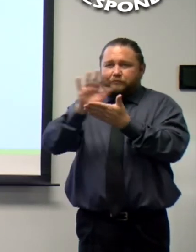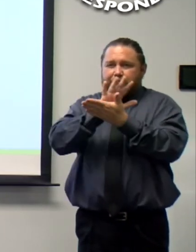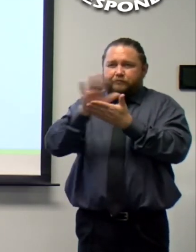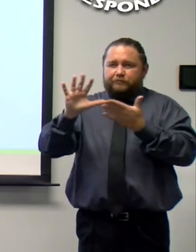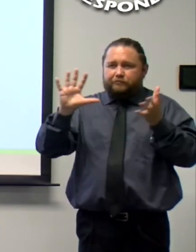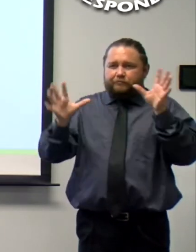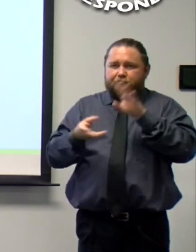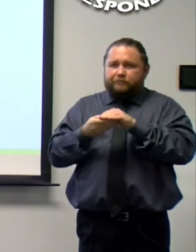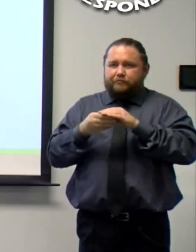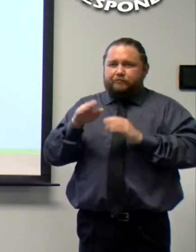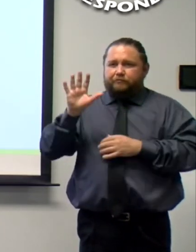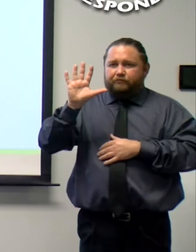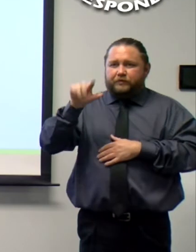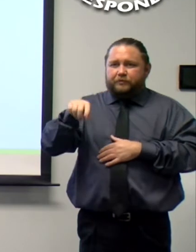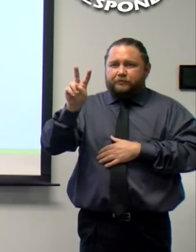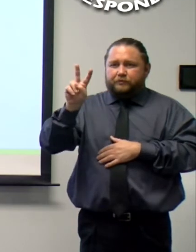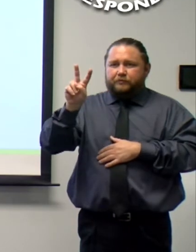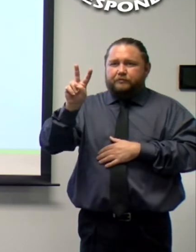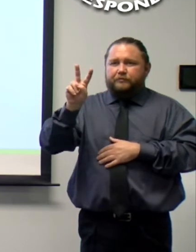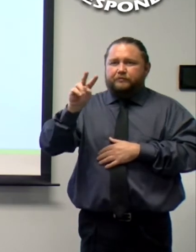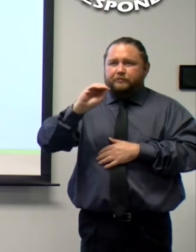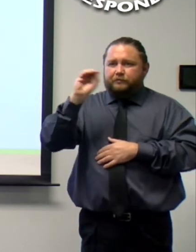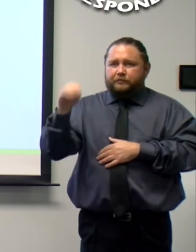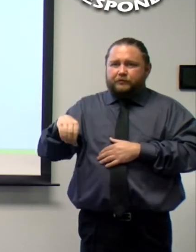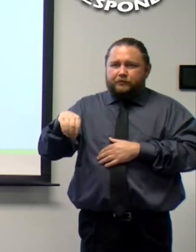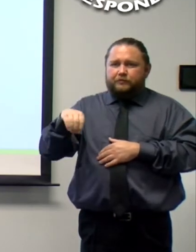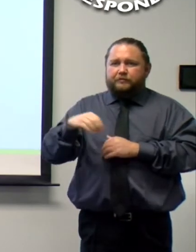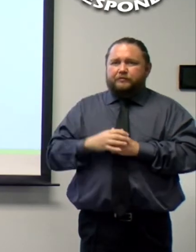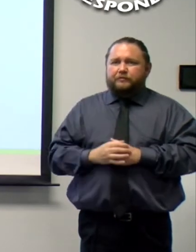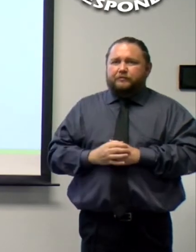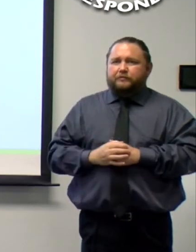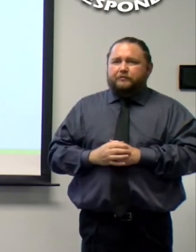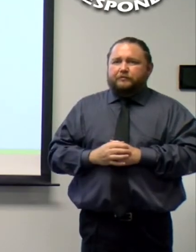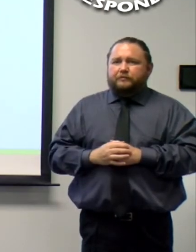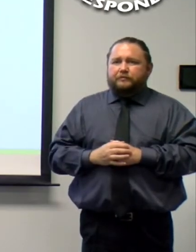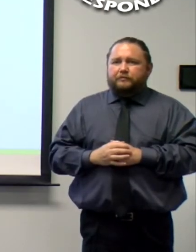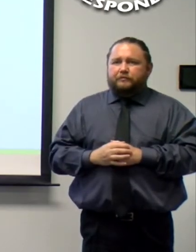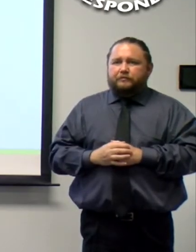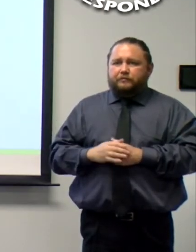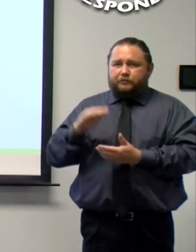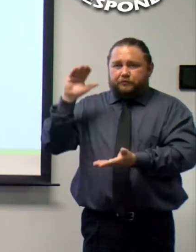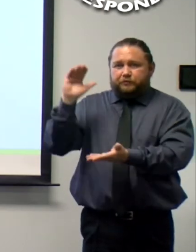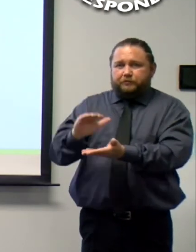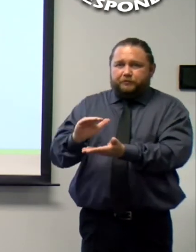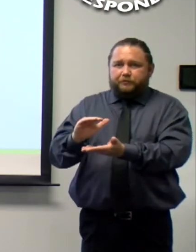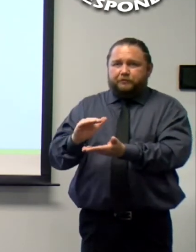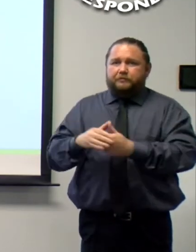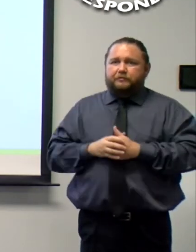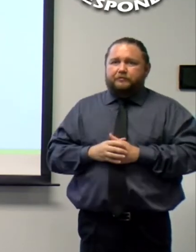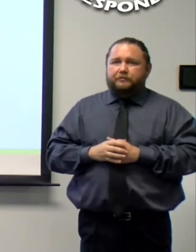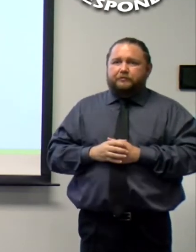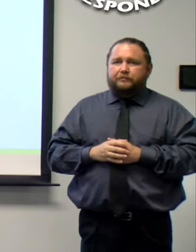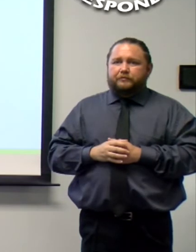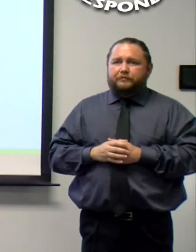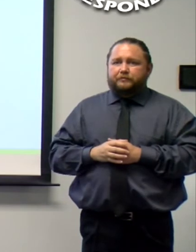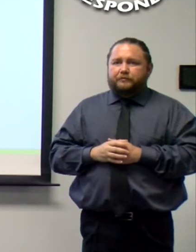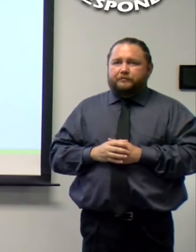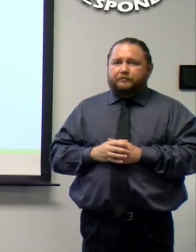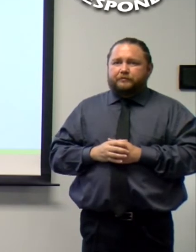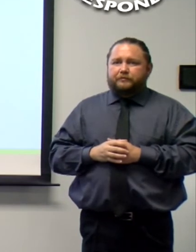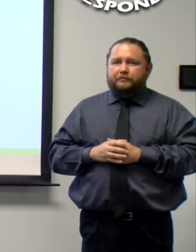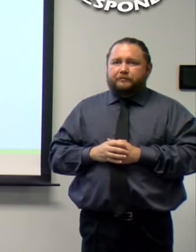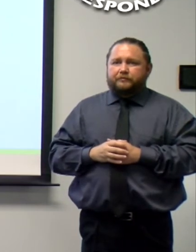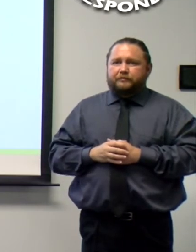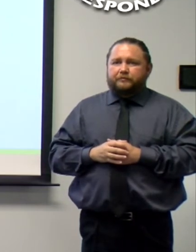from that, again, matching that downward trajectory of positive cases. In New Hampshire, as the mayor said, between 6